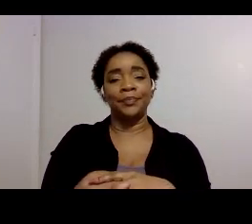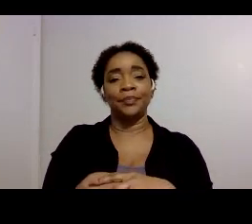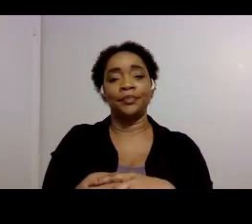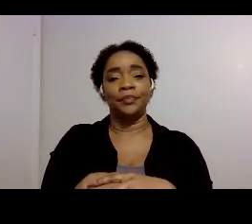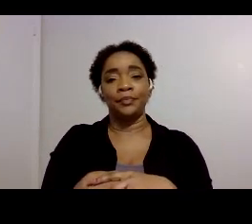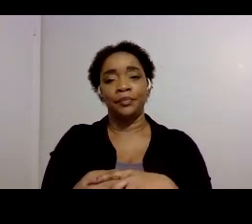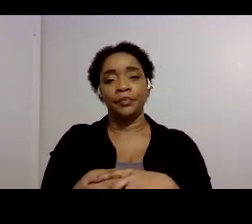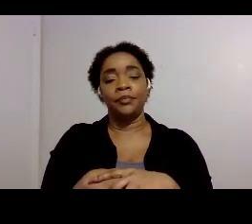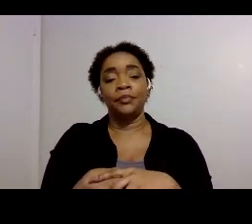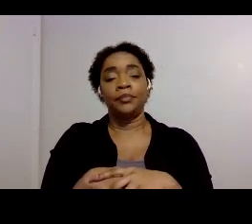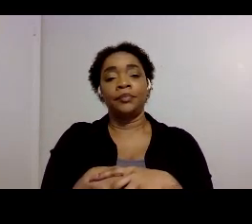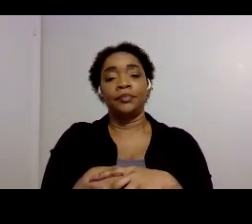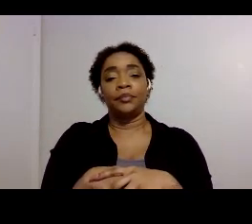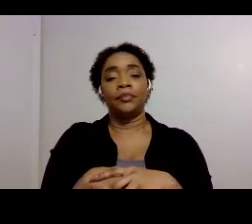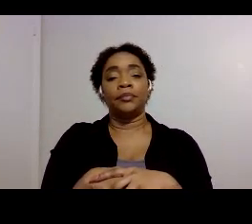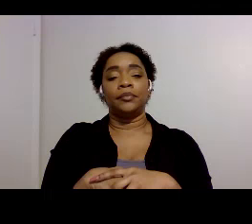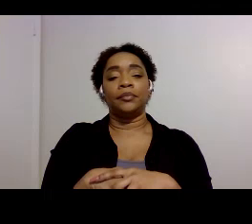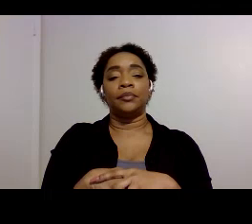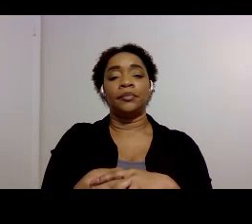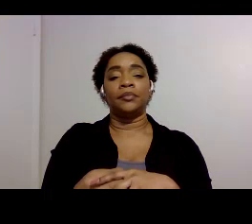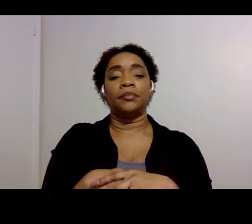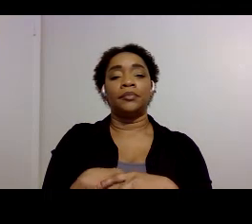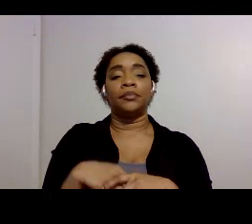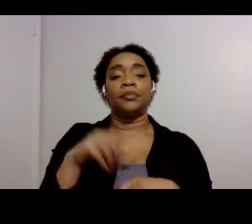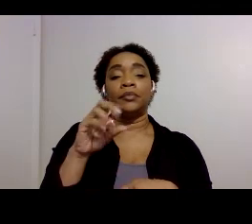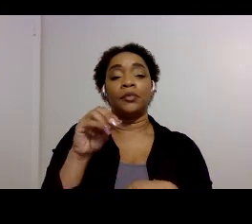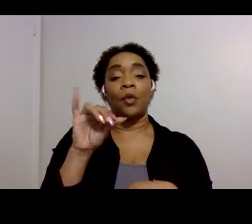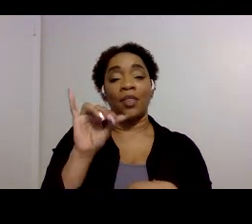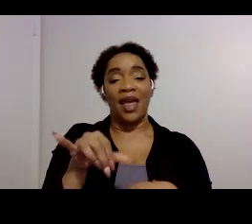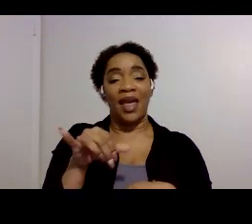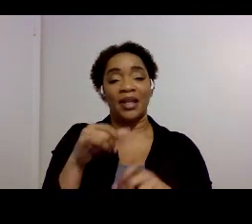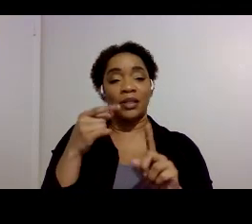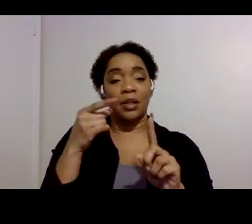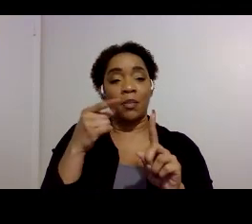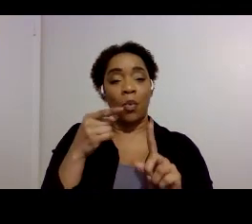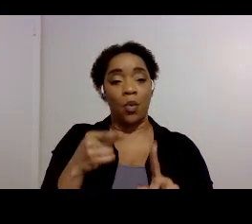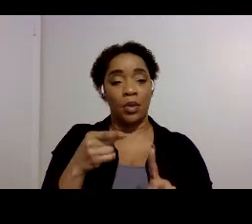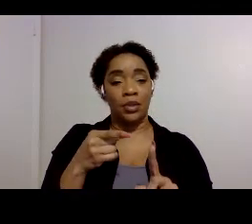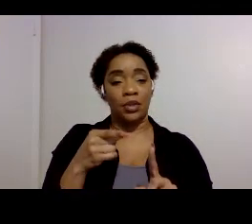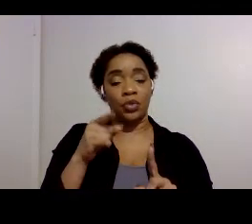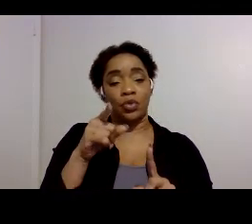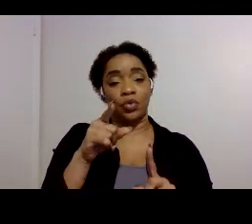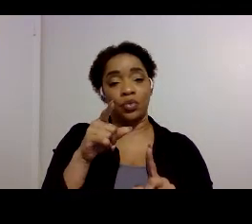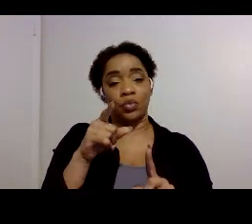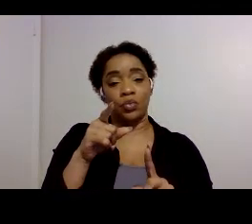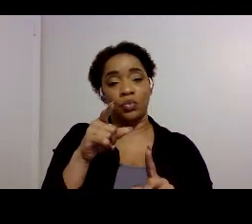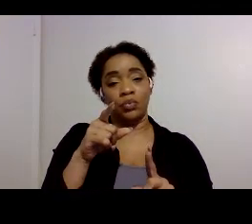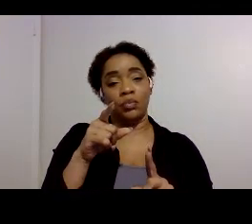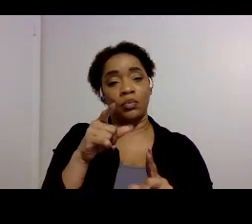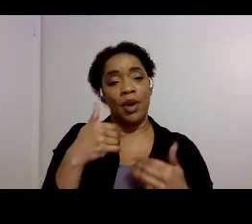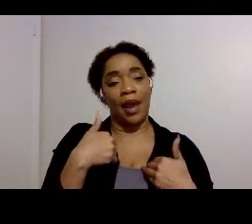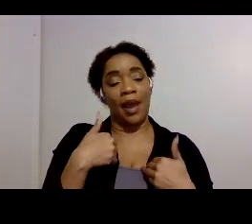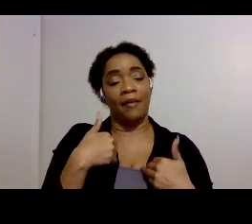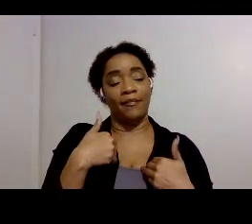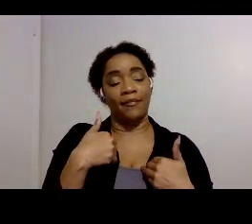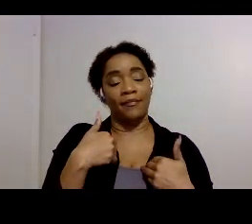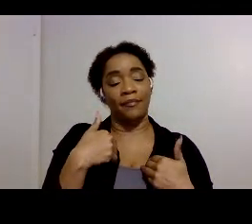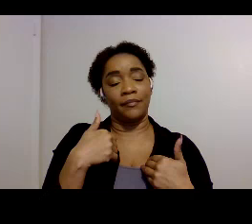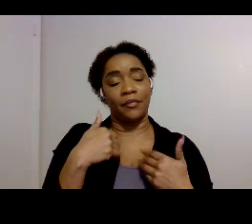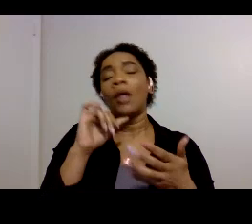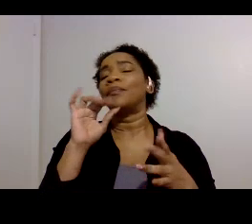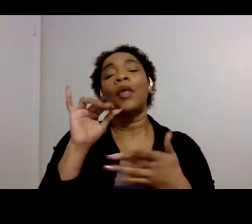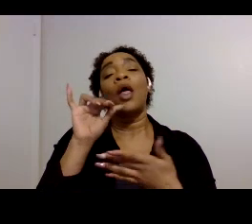So that's the points you have to make, or the outline, getting things established before actually